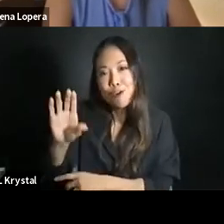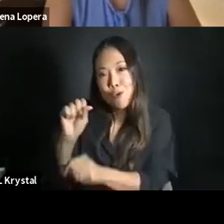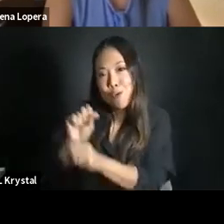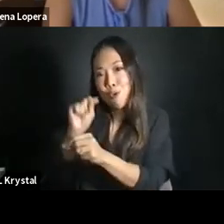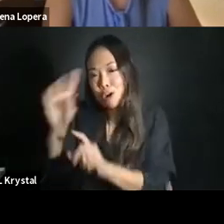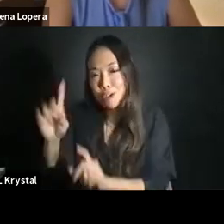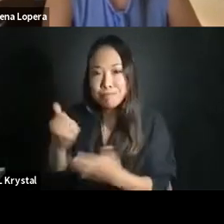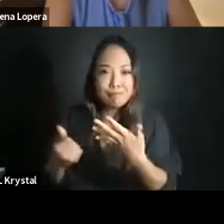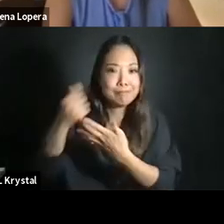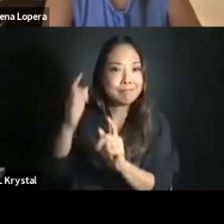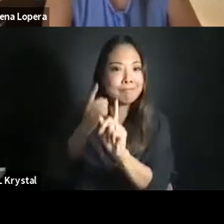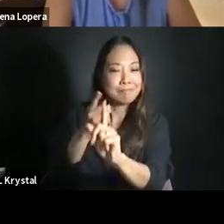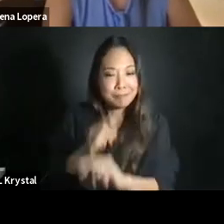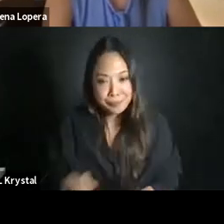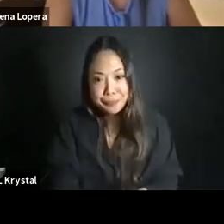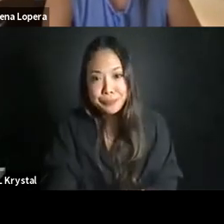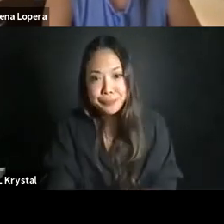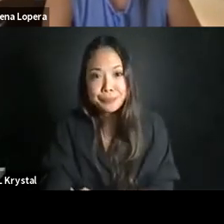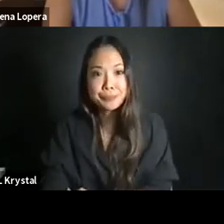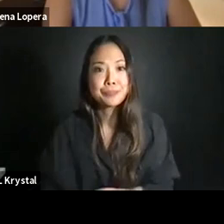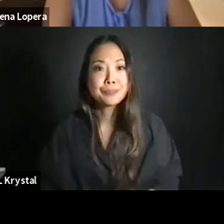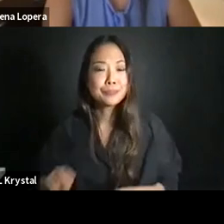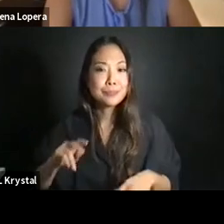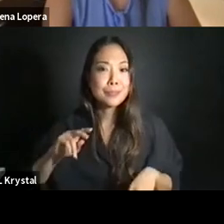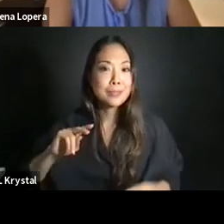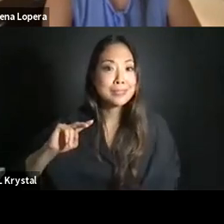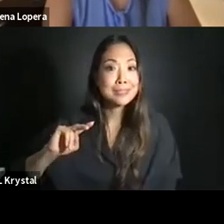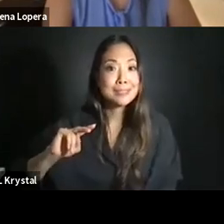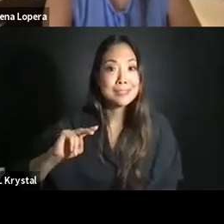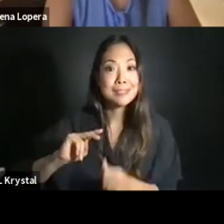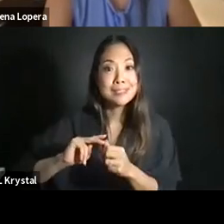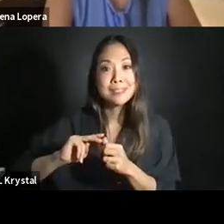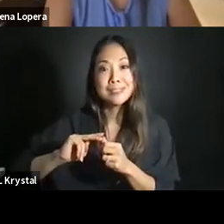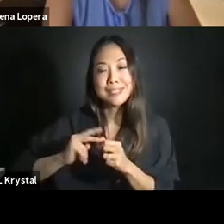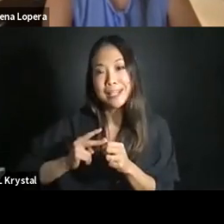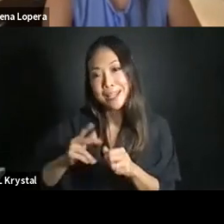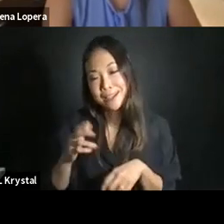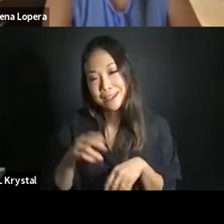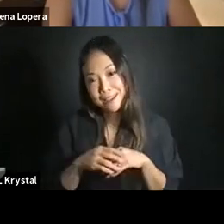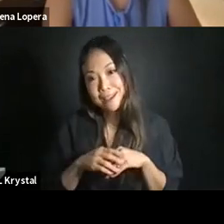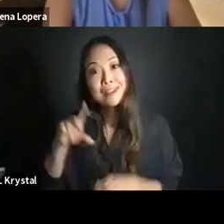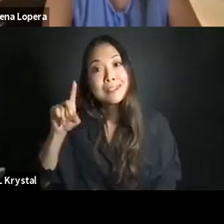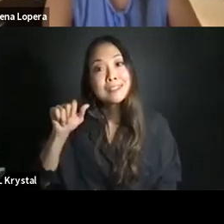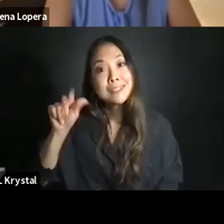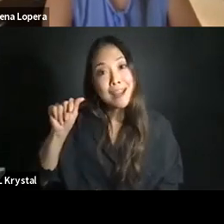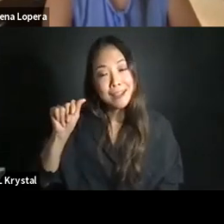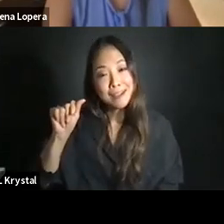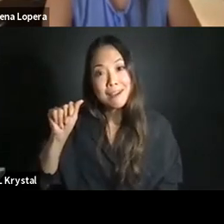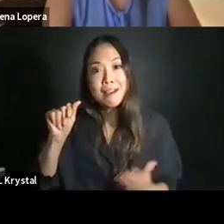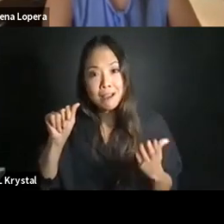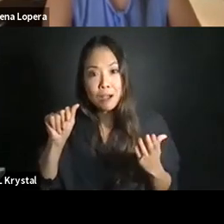the second i want to um you know obviously i've always wanted the data with a couple years so we can see the